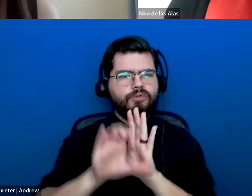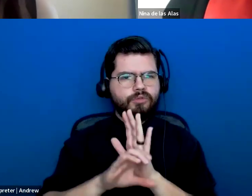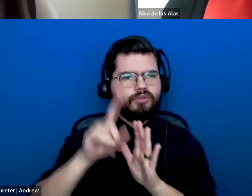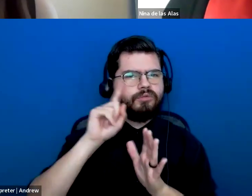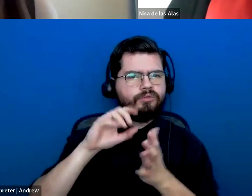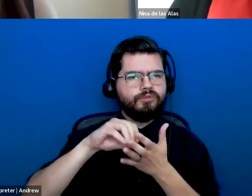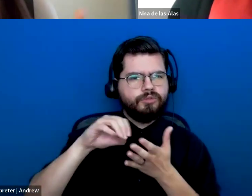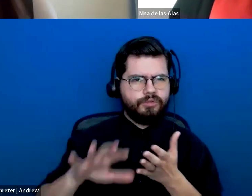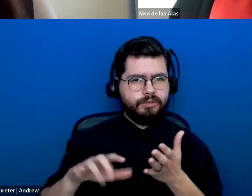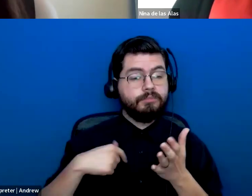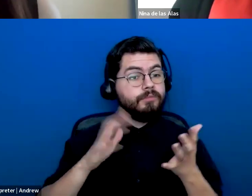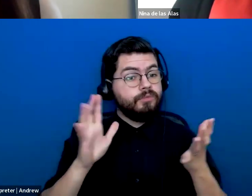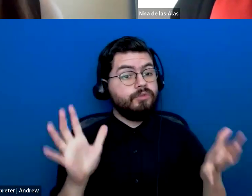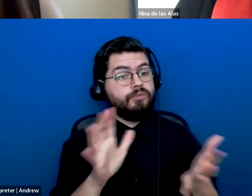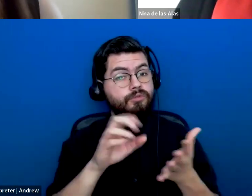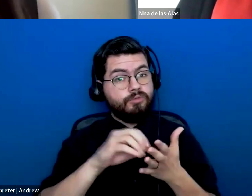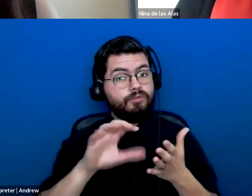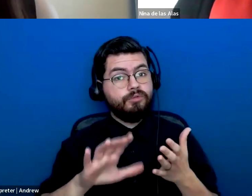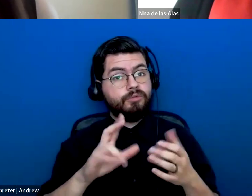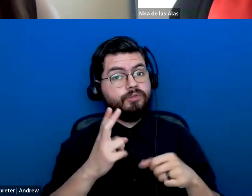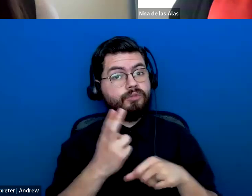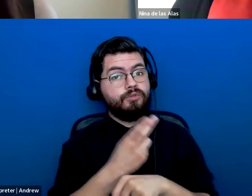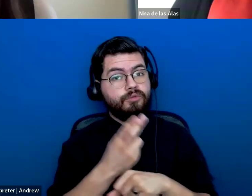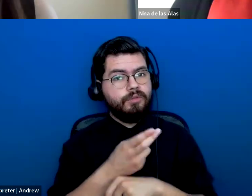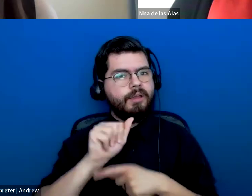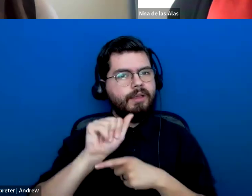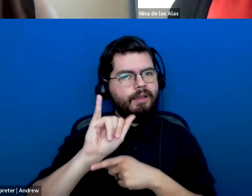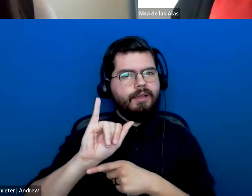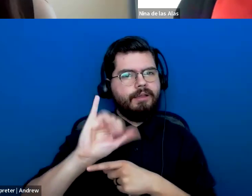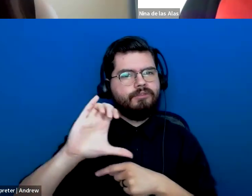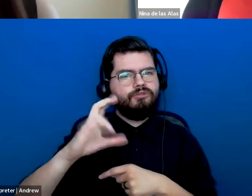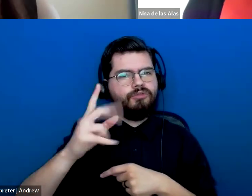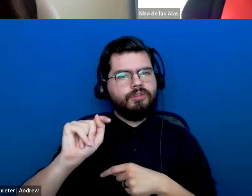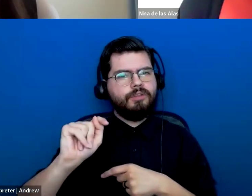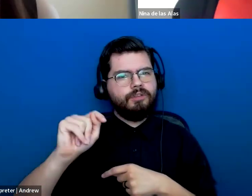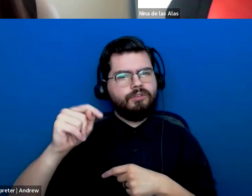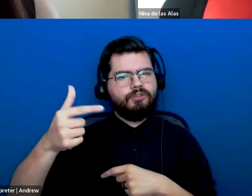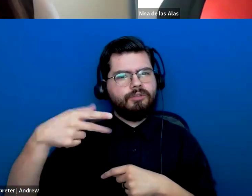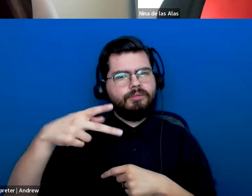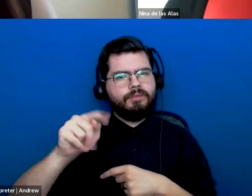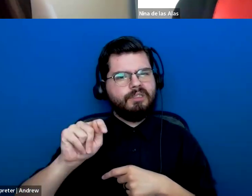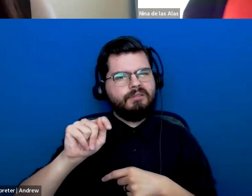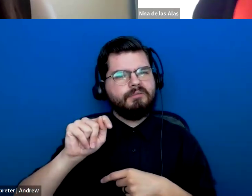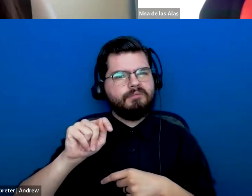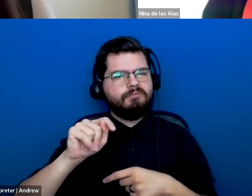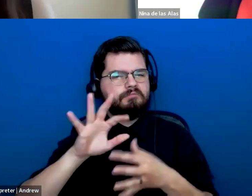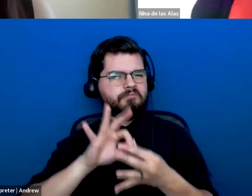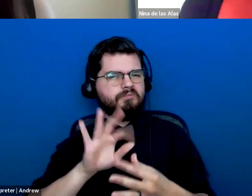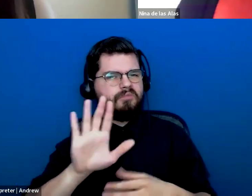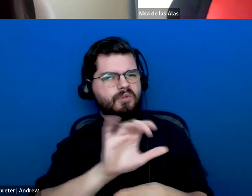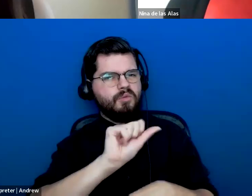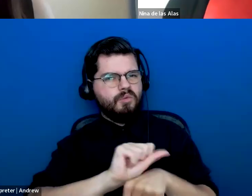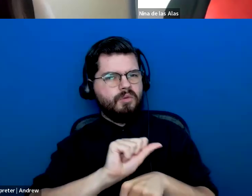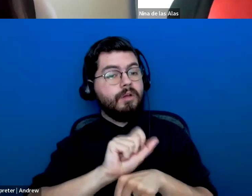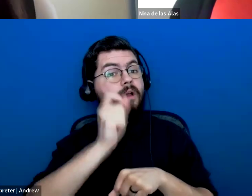ChatGPT in their work. But I also ask them to clearly explain how they use it in their work. And what I noticed